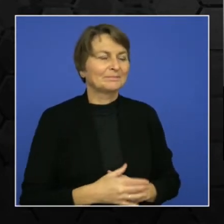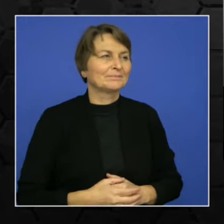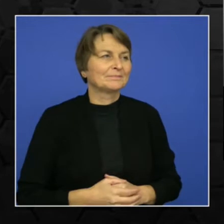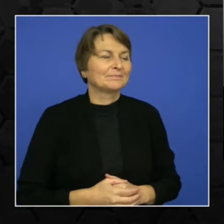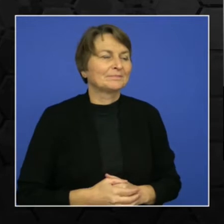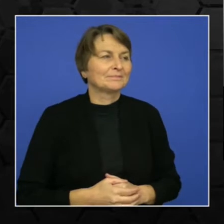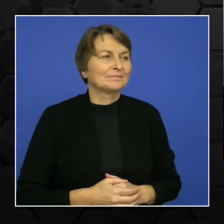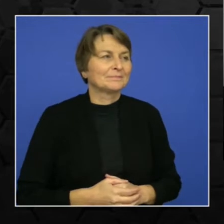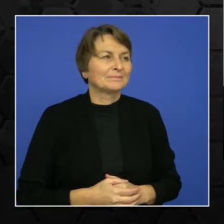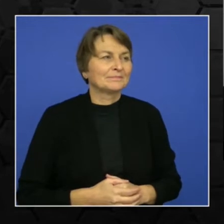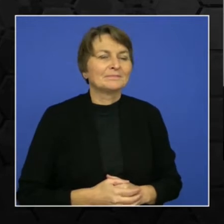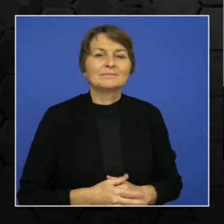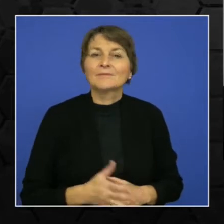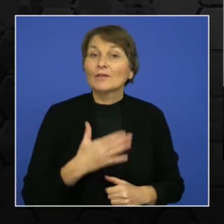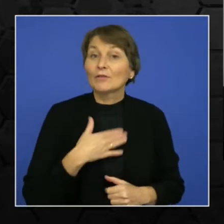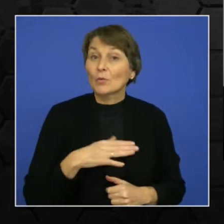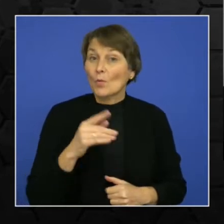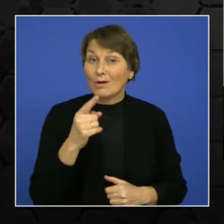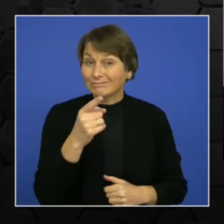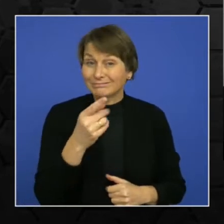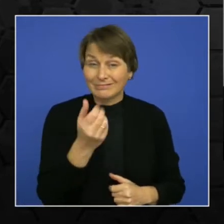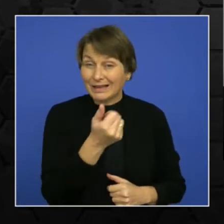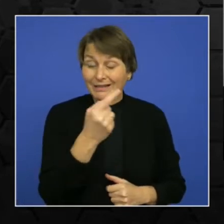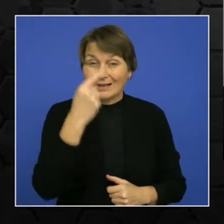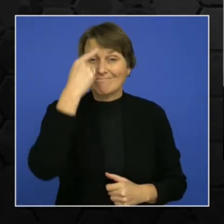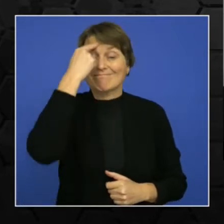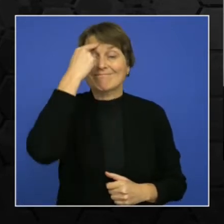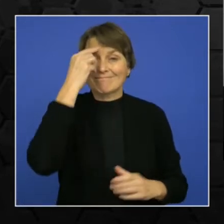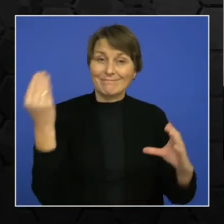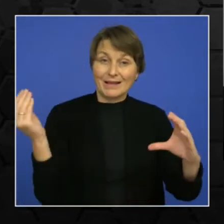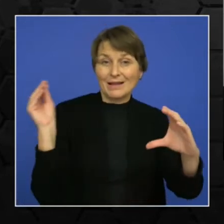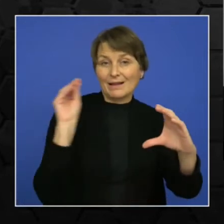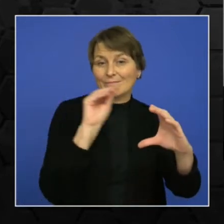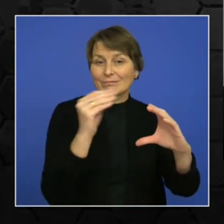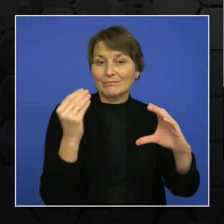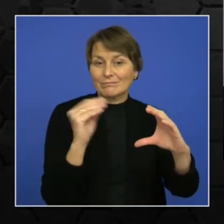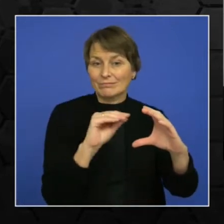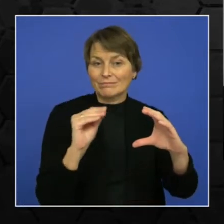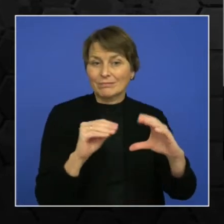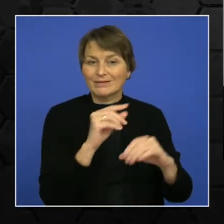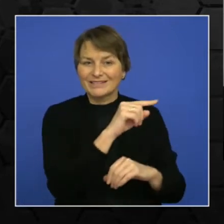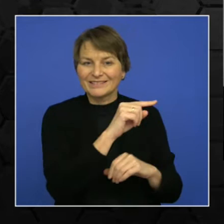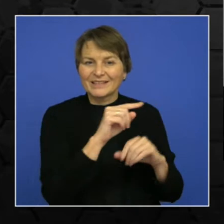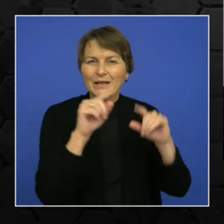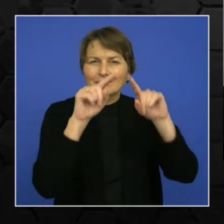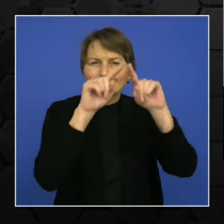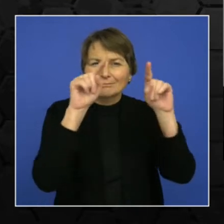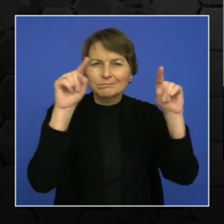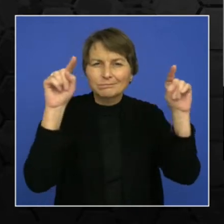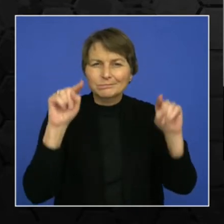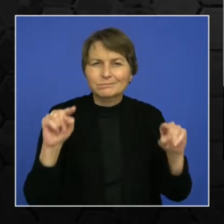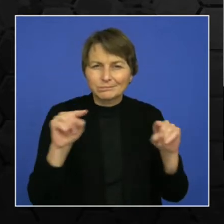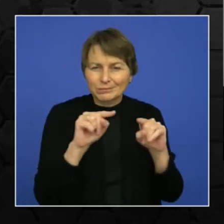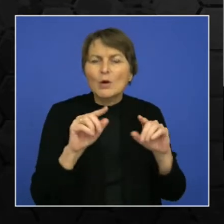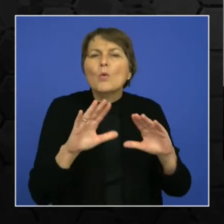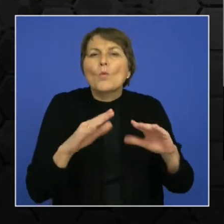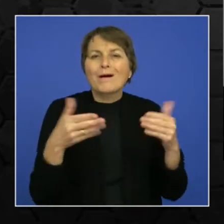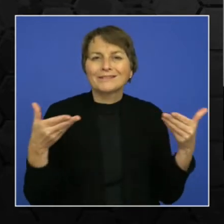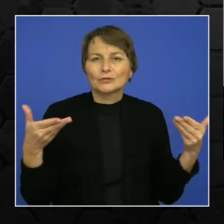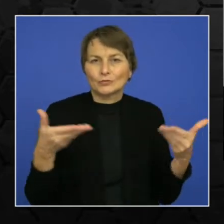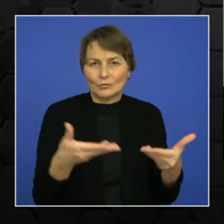order to include anything, I'm just giving this dollar symbol on the top, dollar, and in the bracket, it means services. That is